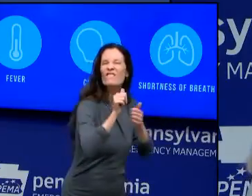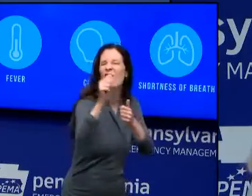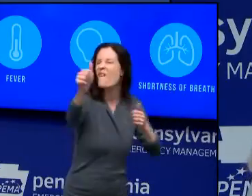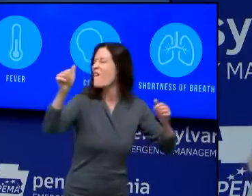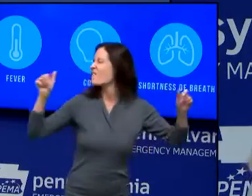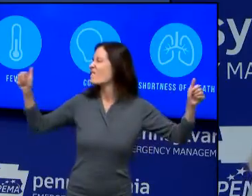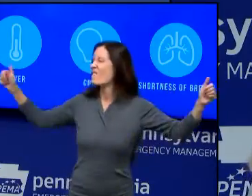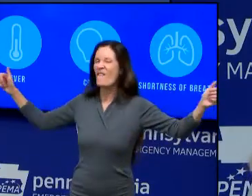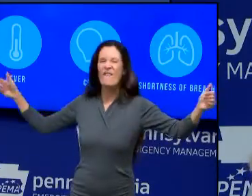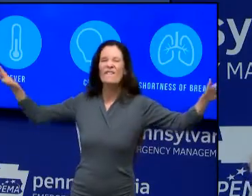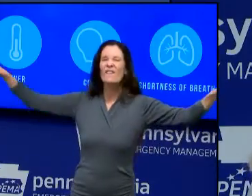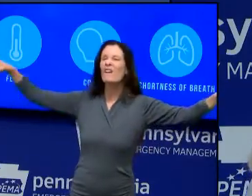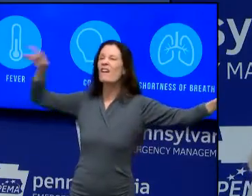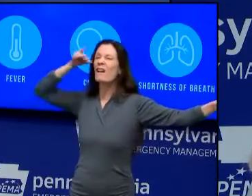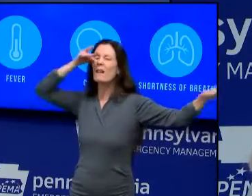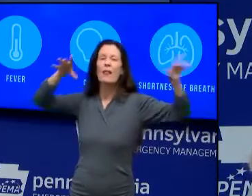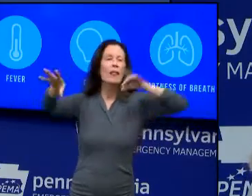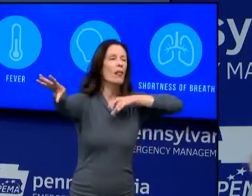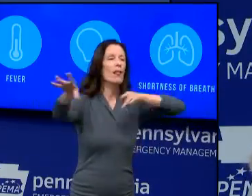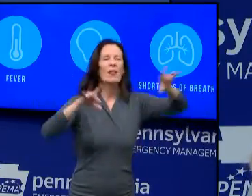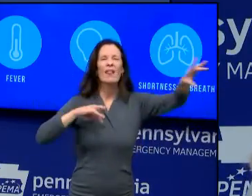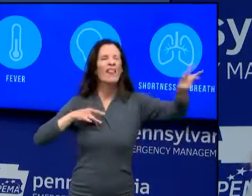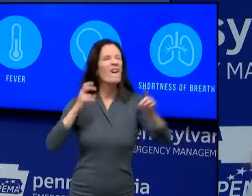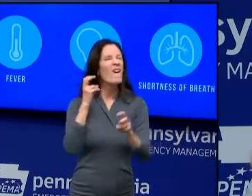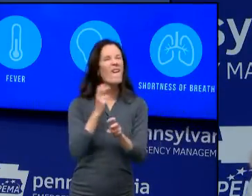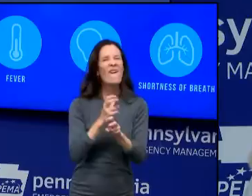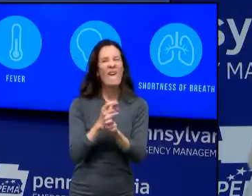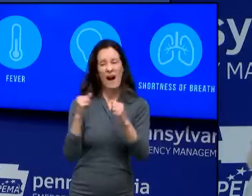number of cases in Pennsylvania, and why